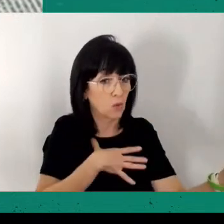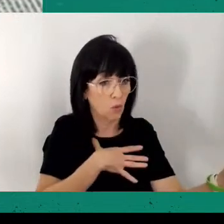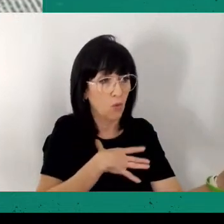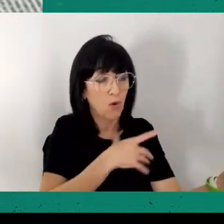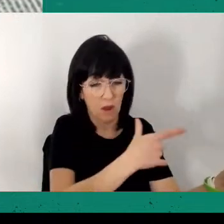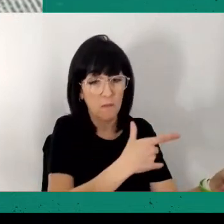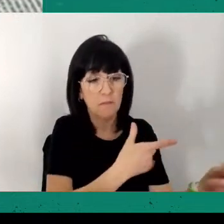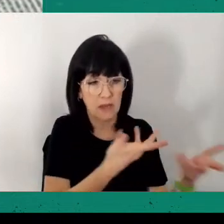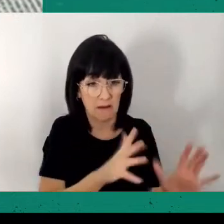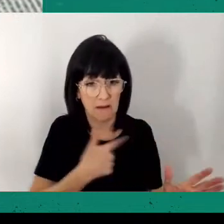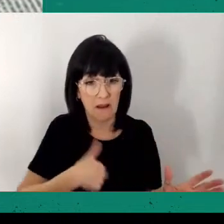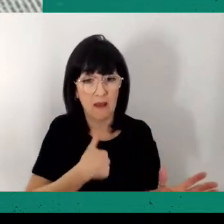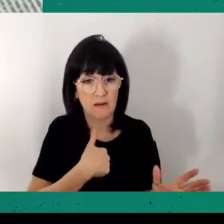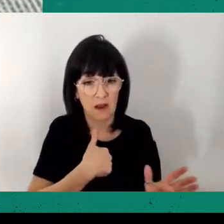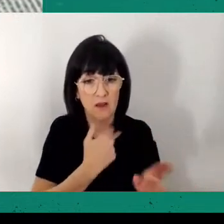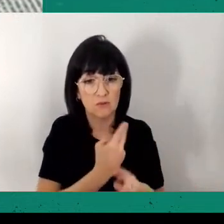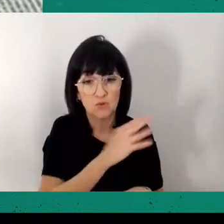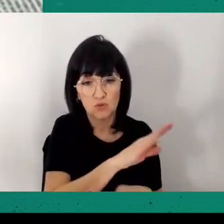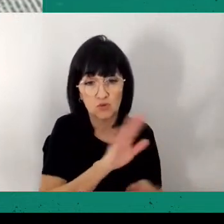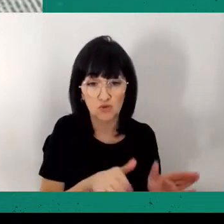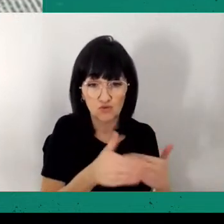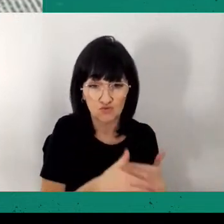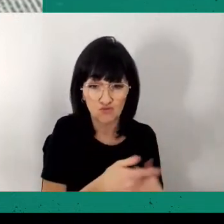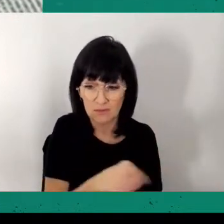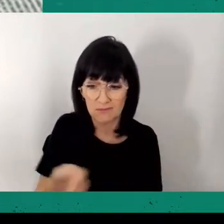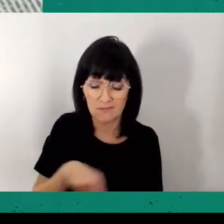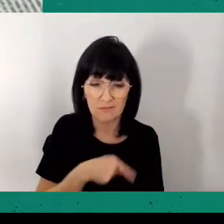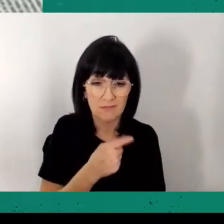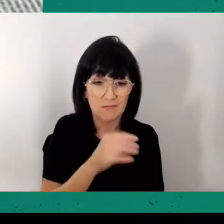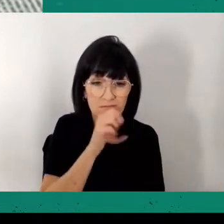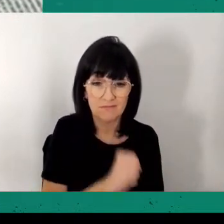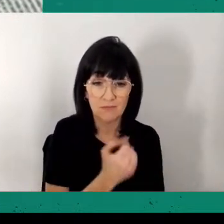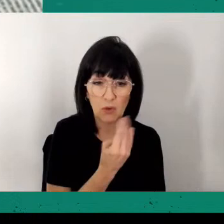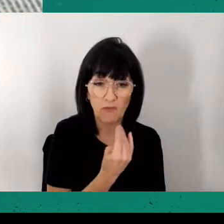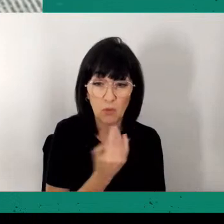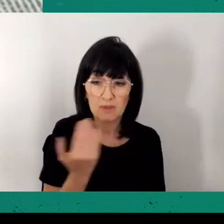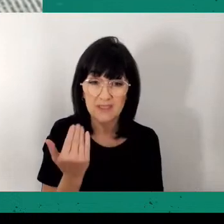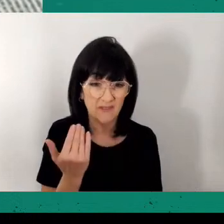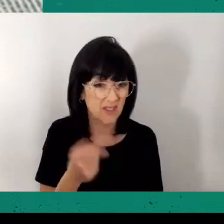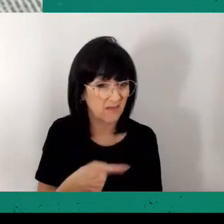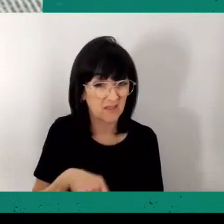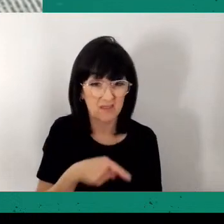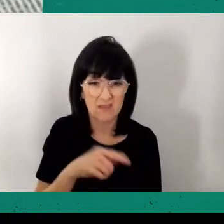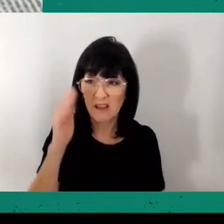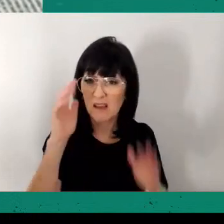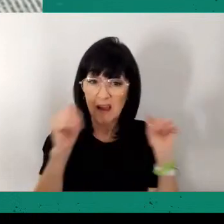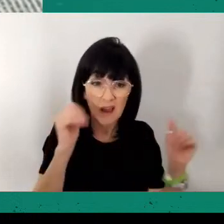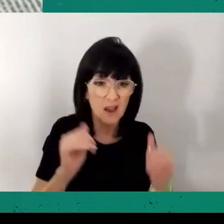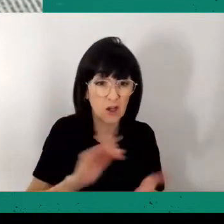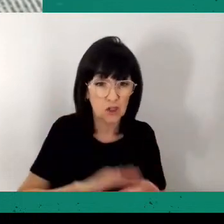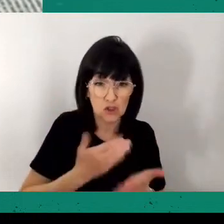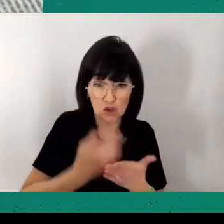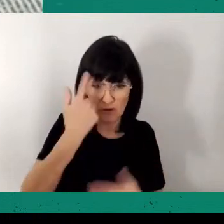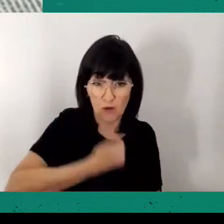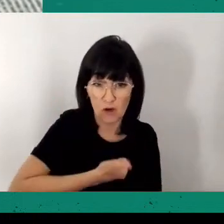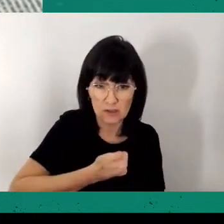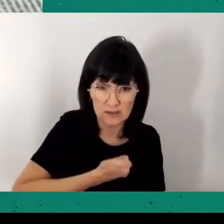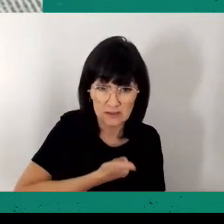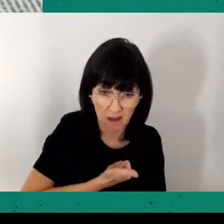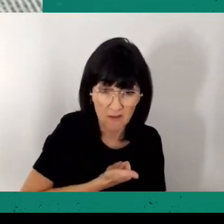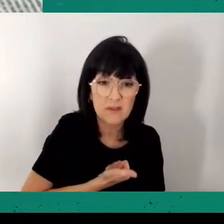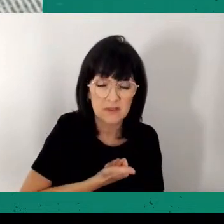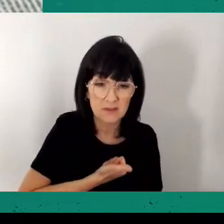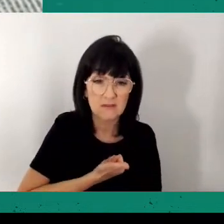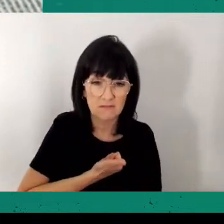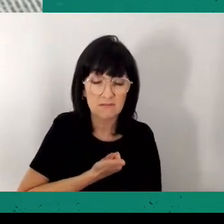And so here we were, 14 and 15-year-old students, able to come and go as we pleased. We had to cook for ourselves, and we went home